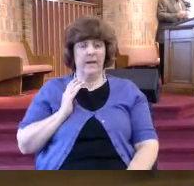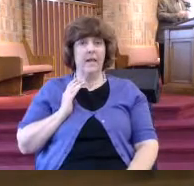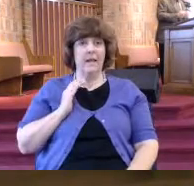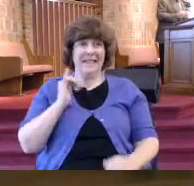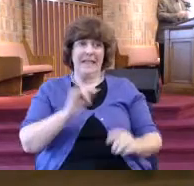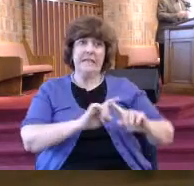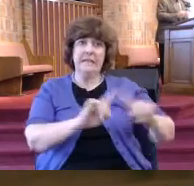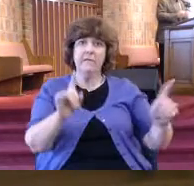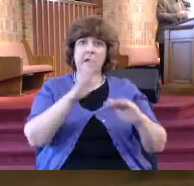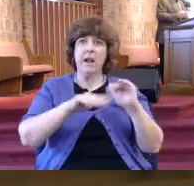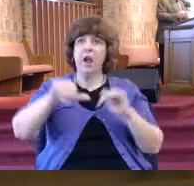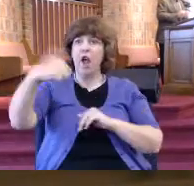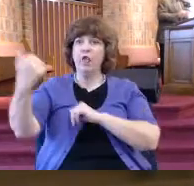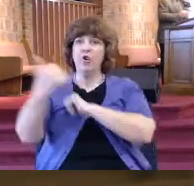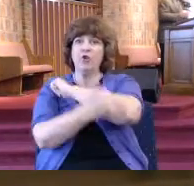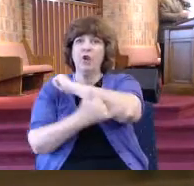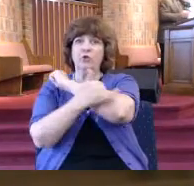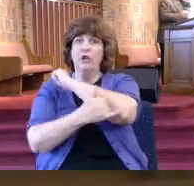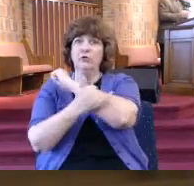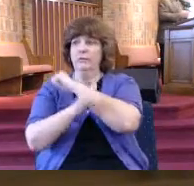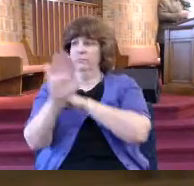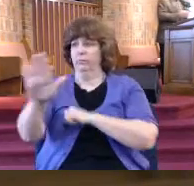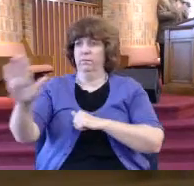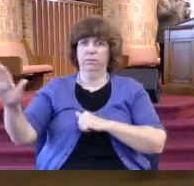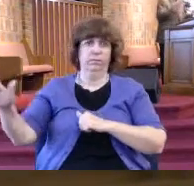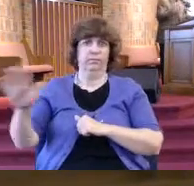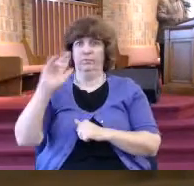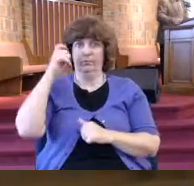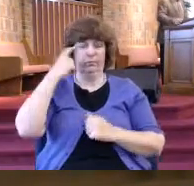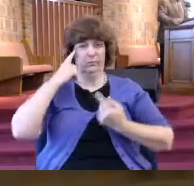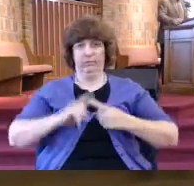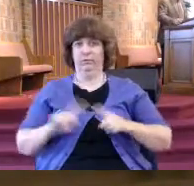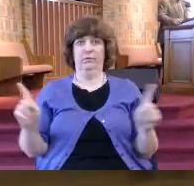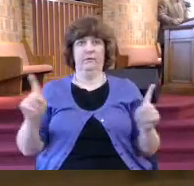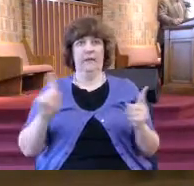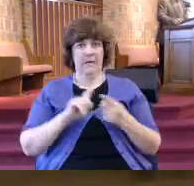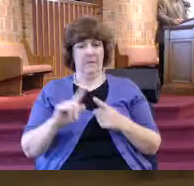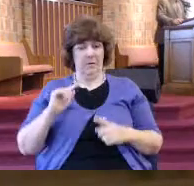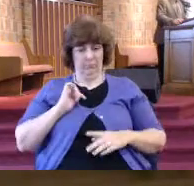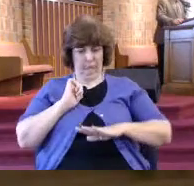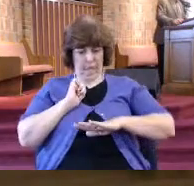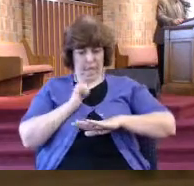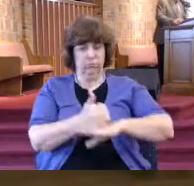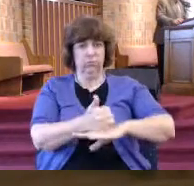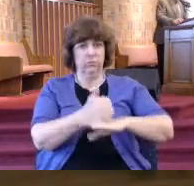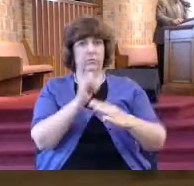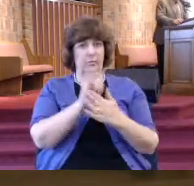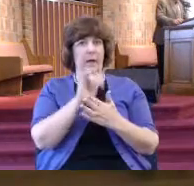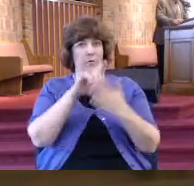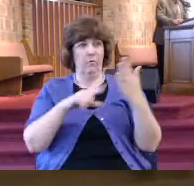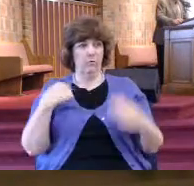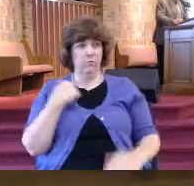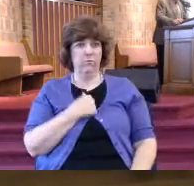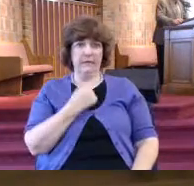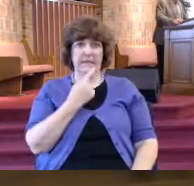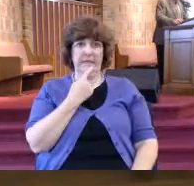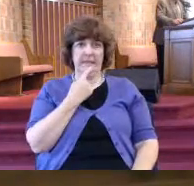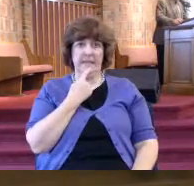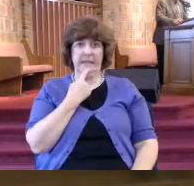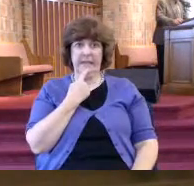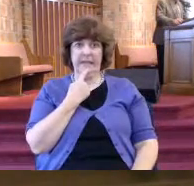world. But it's a part of the concept that framed our Constitution and would hold those